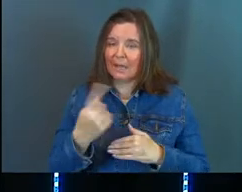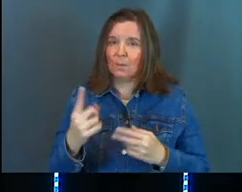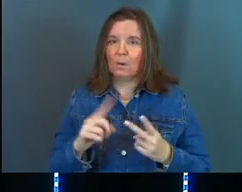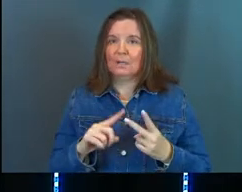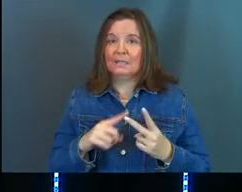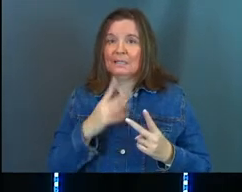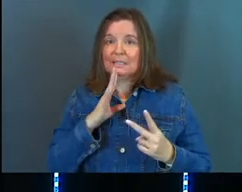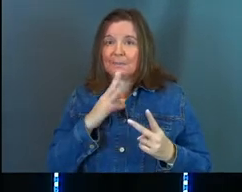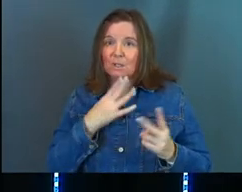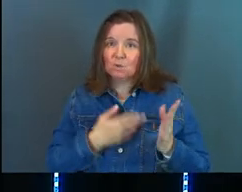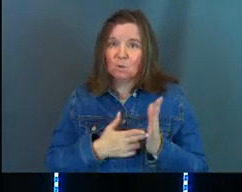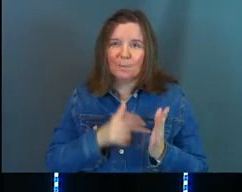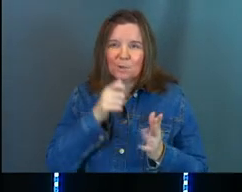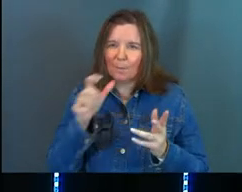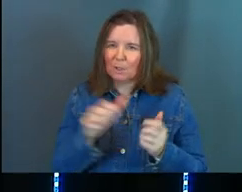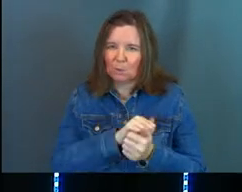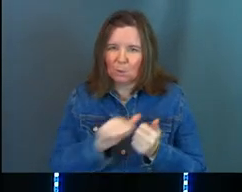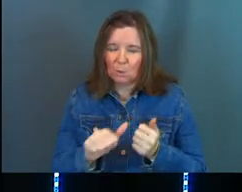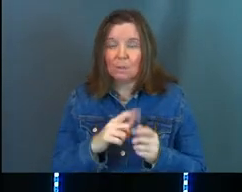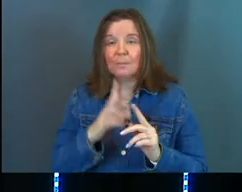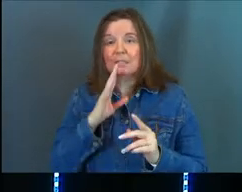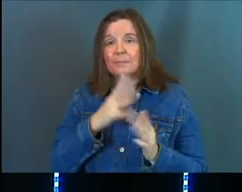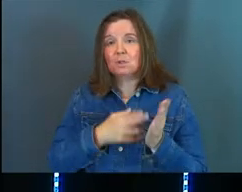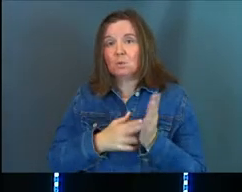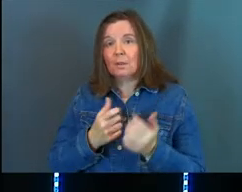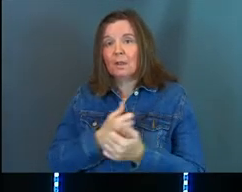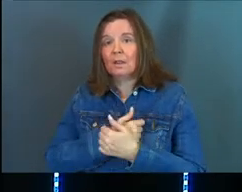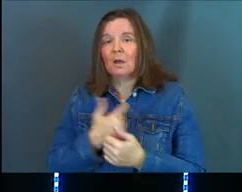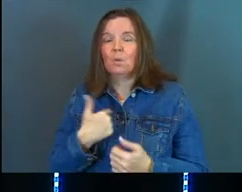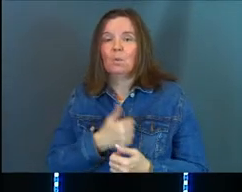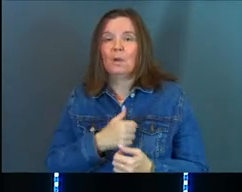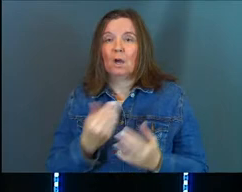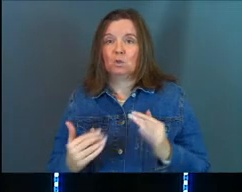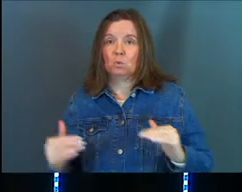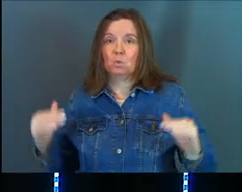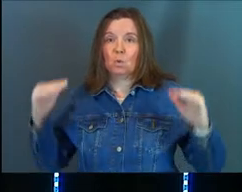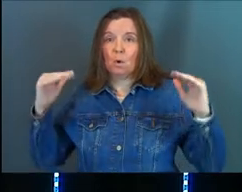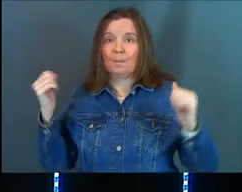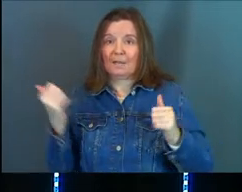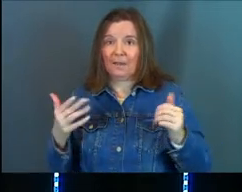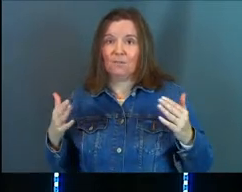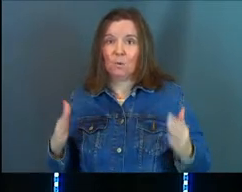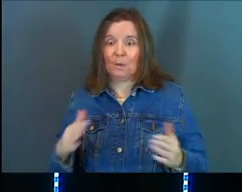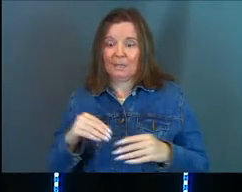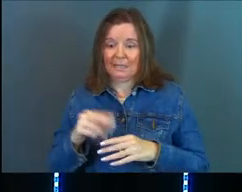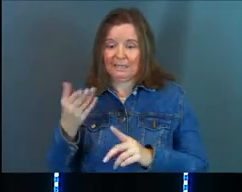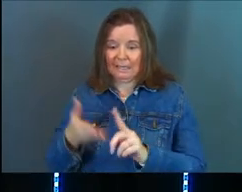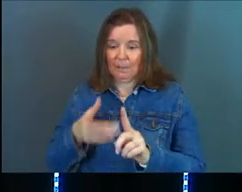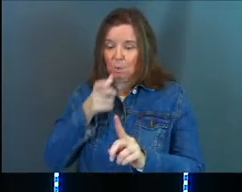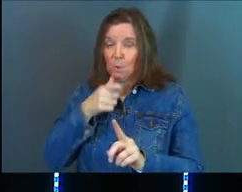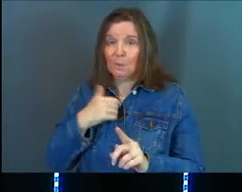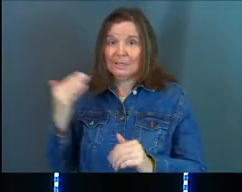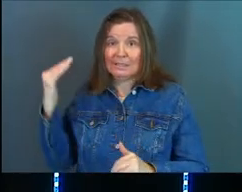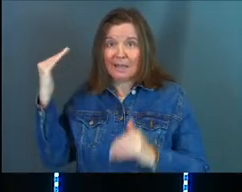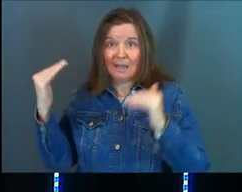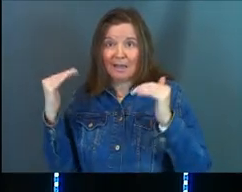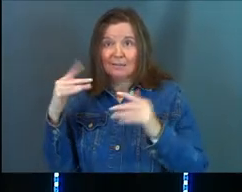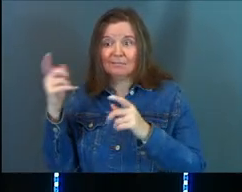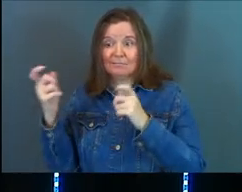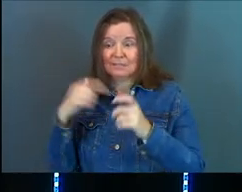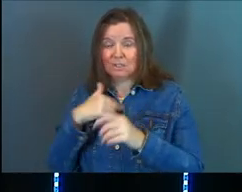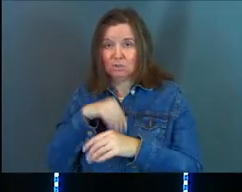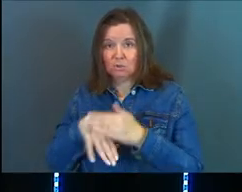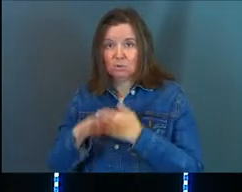one is speak truth, but don't be cruel about it. Rather, speaking the truth in love, we are to grow up in every way into Him who is the head,